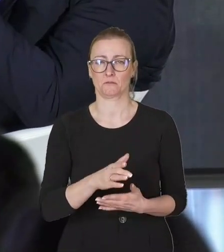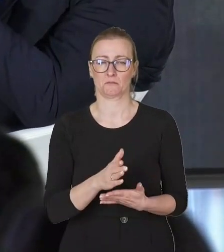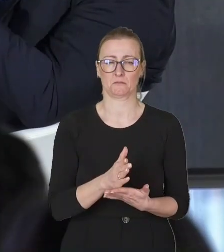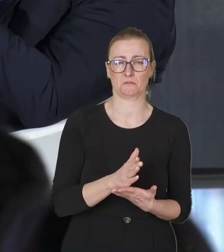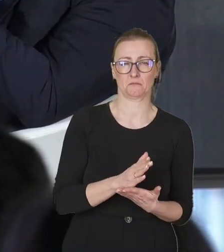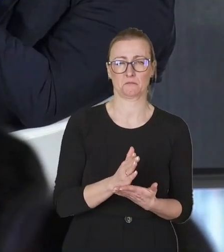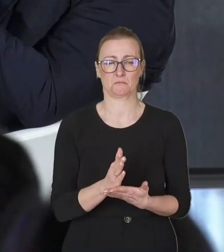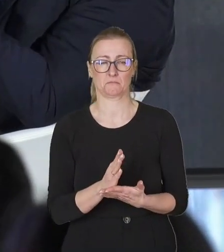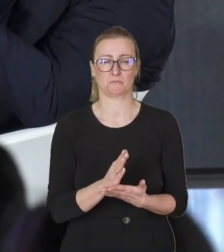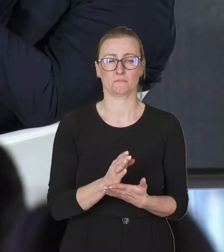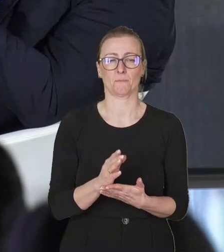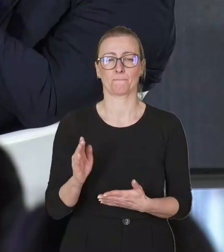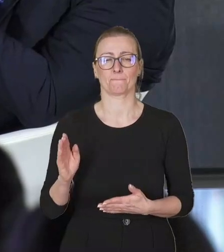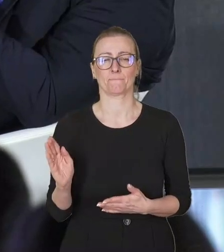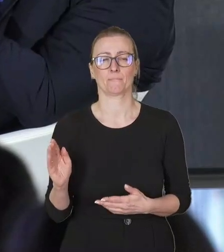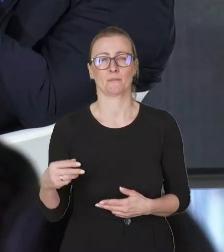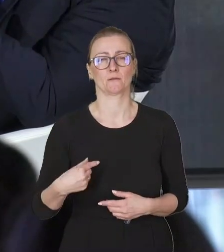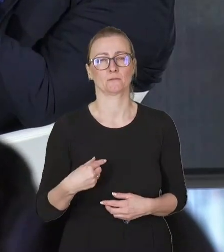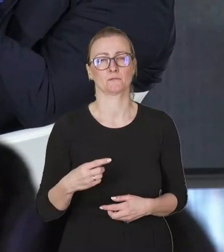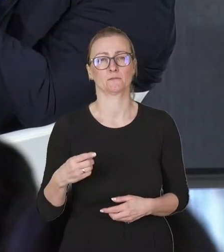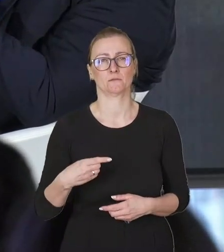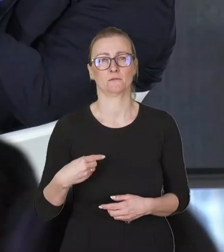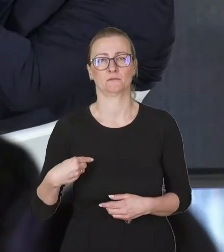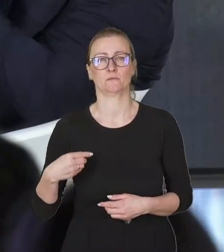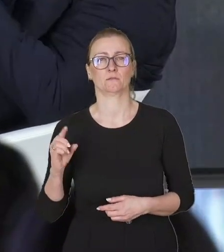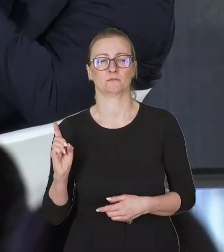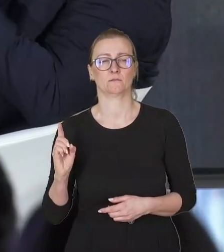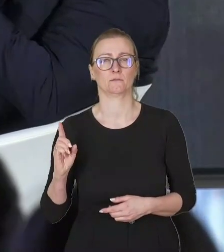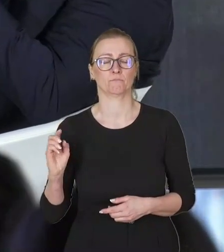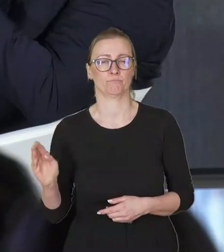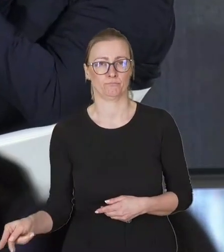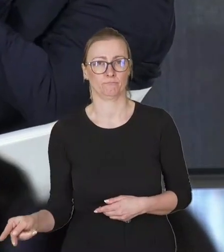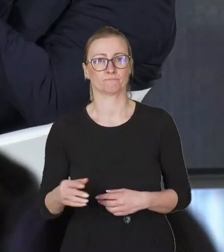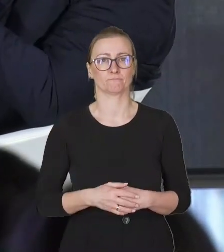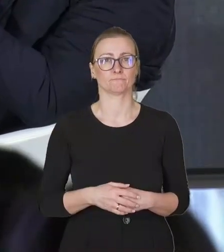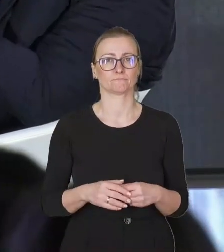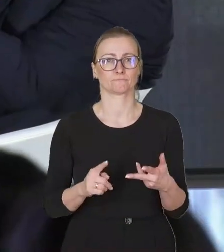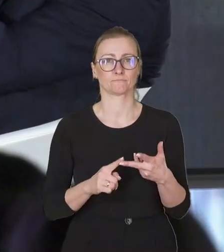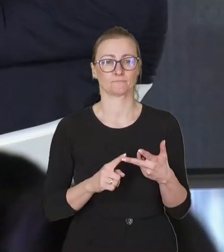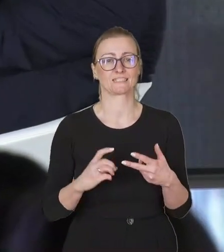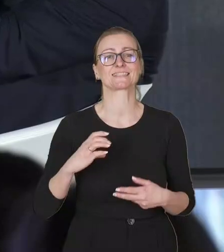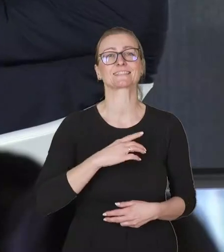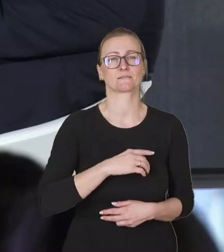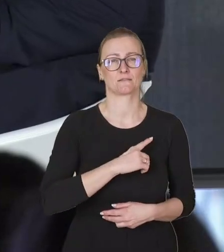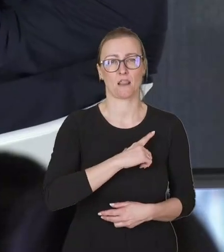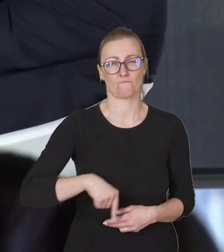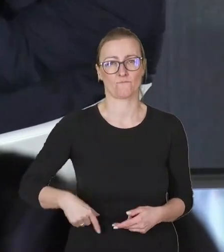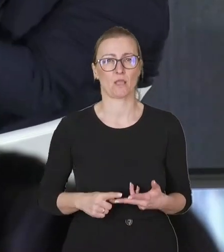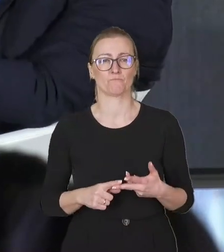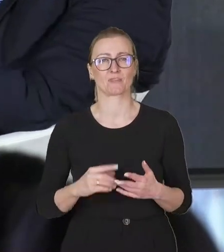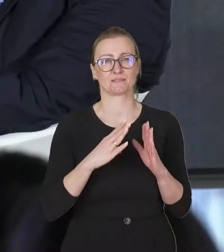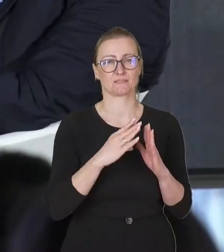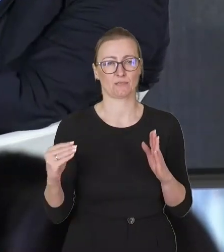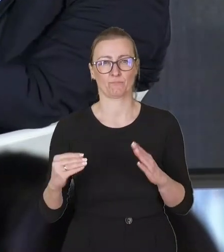to Tunisia, Latvia, Cyprus. So I think we have some cards to play the